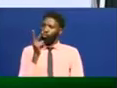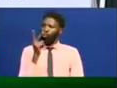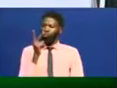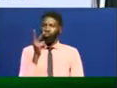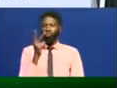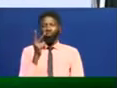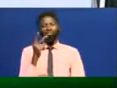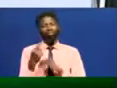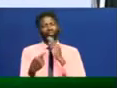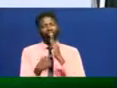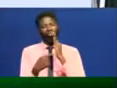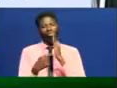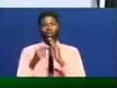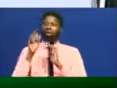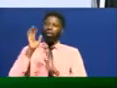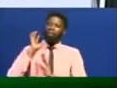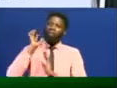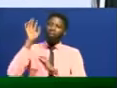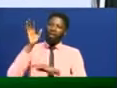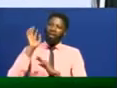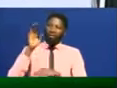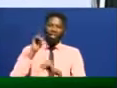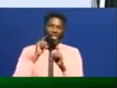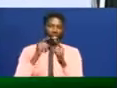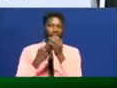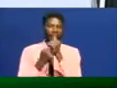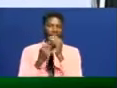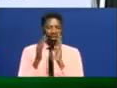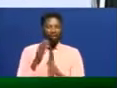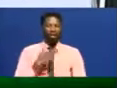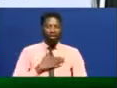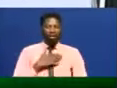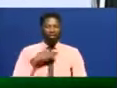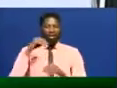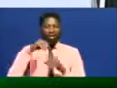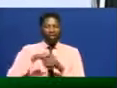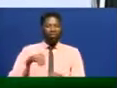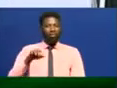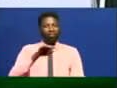basketball courts to ignite our partnership in the space of basketball.